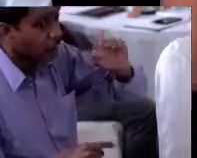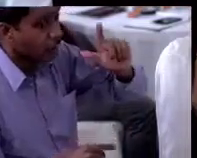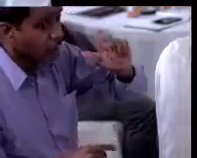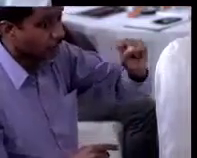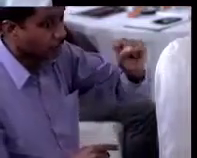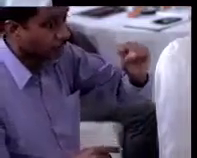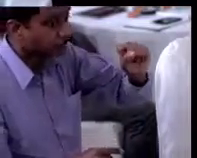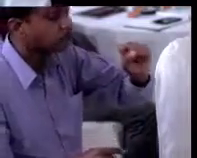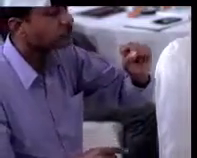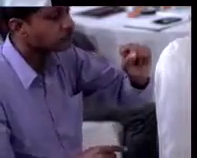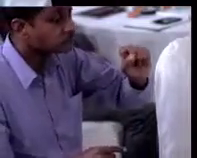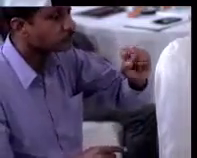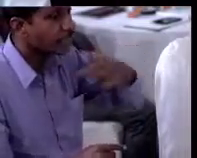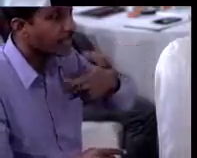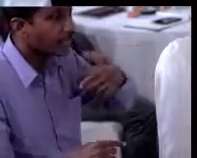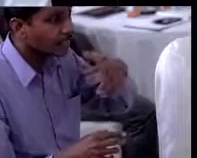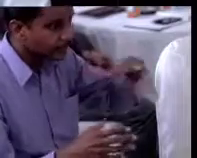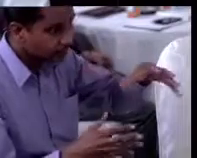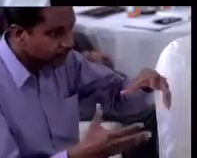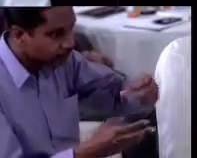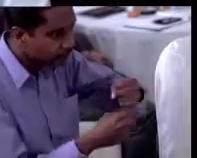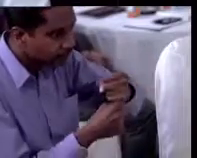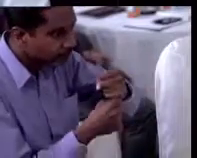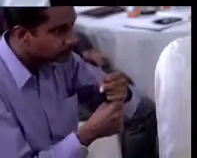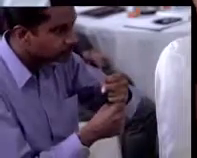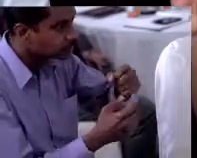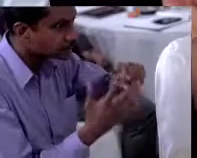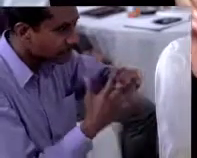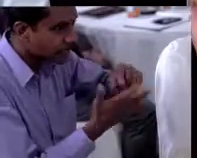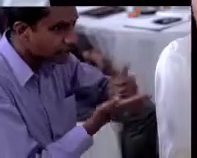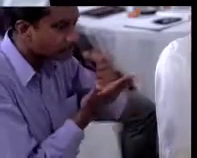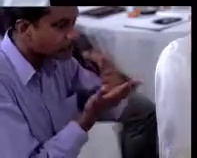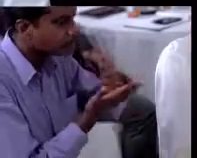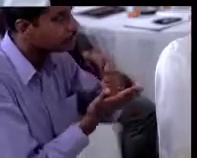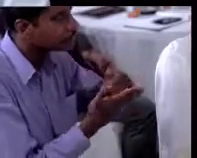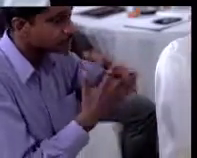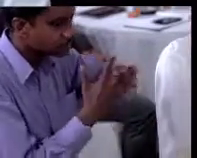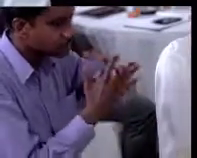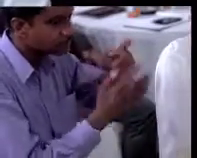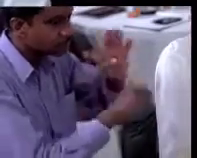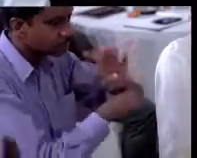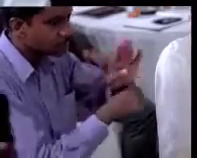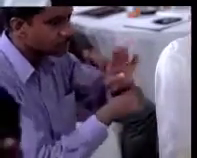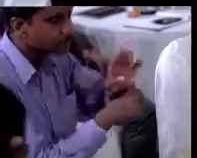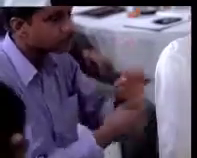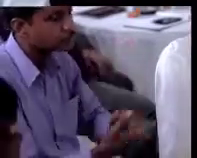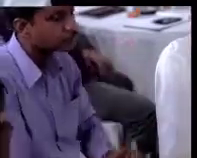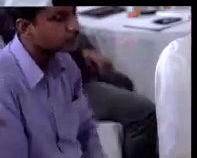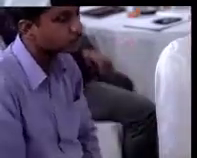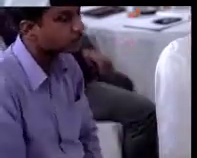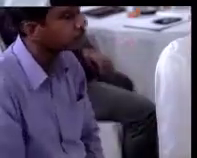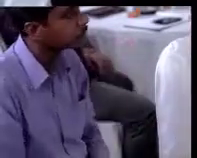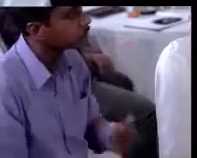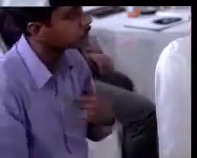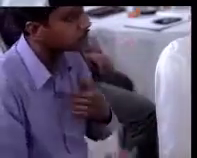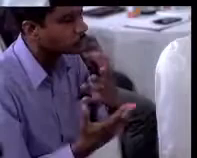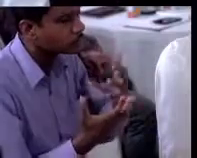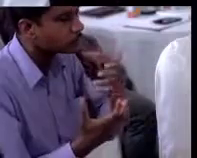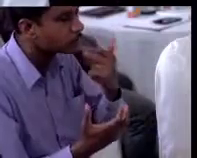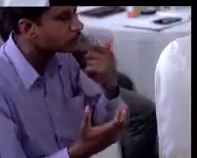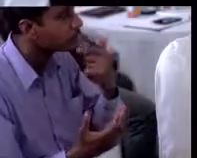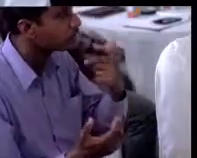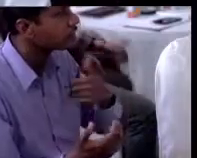level and apply them to my business while still maintaining a price point that people could afford. And nothing has been as successful as